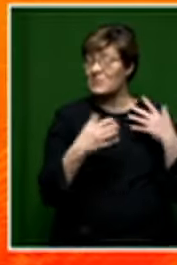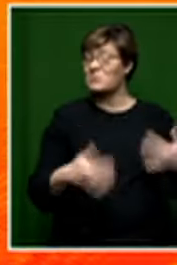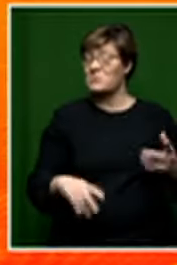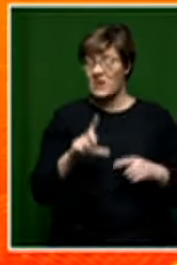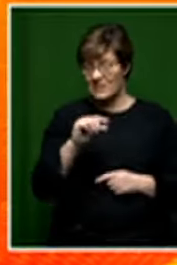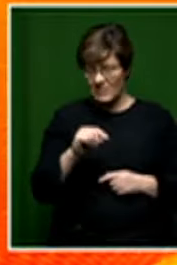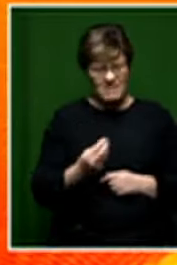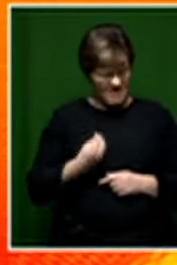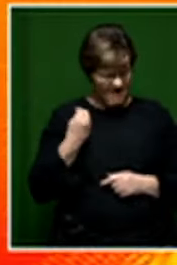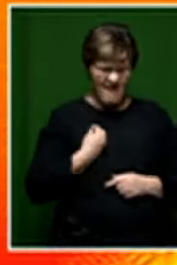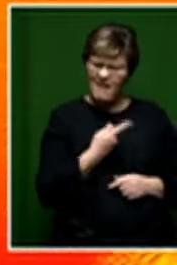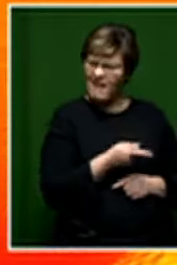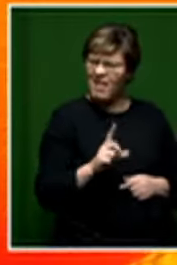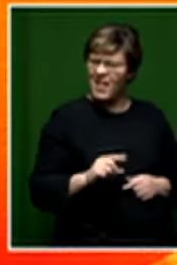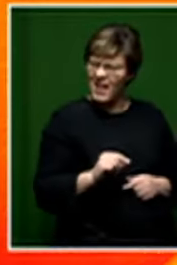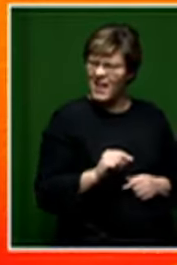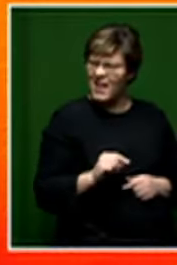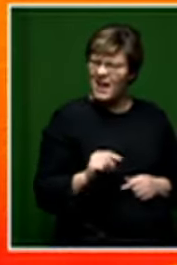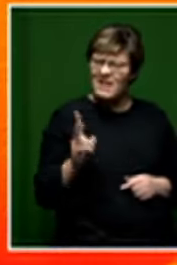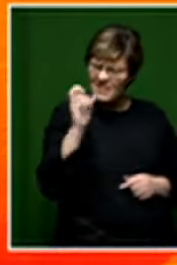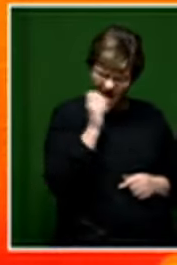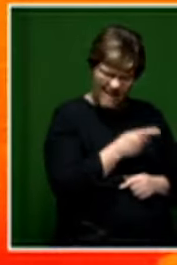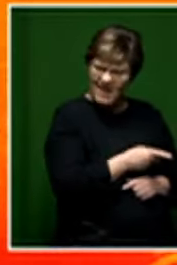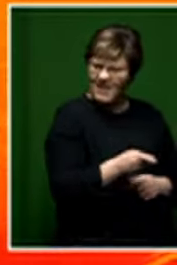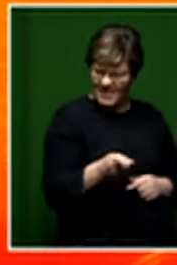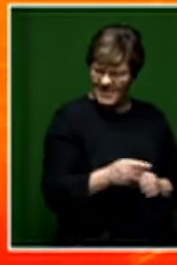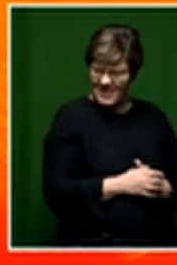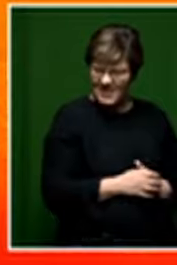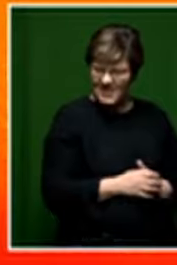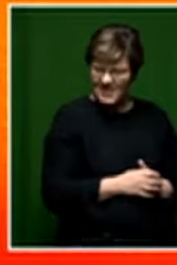young people, would be interesting to hear from young people,